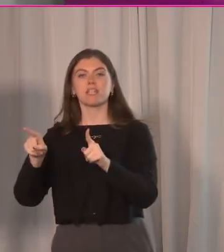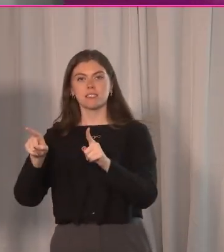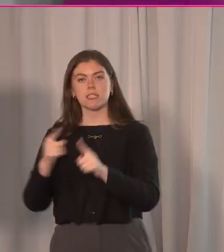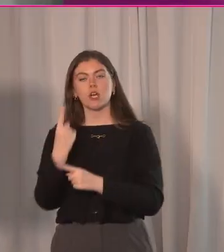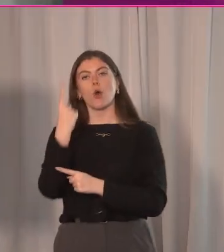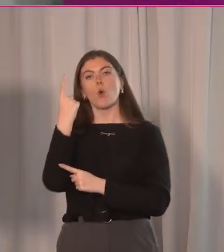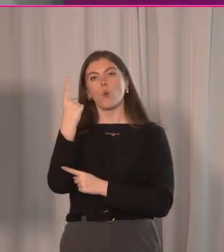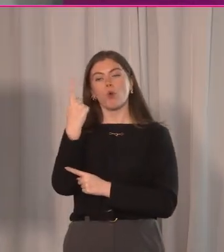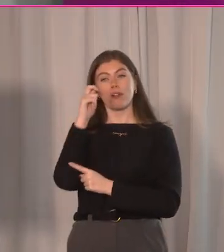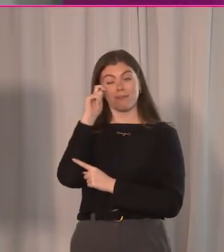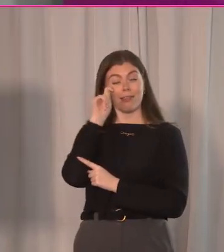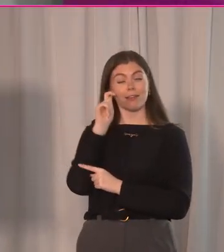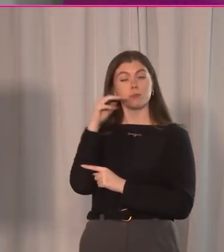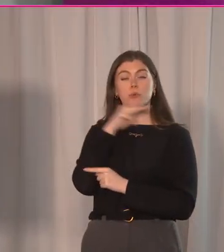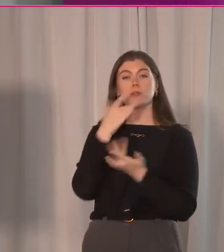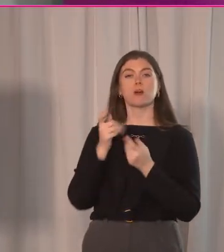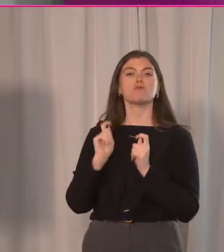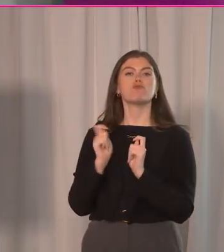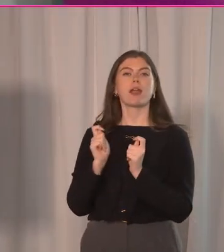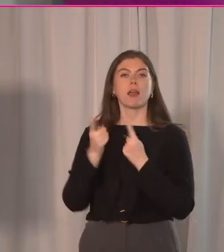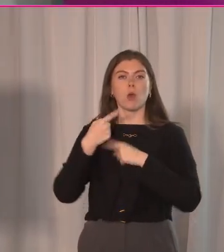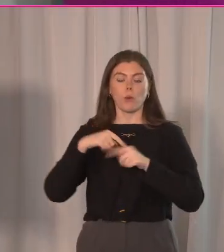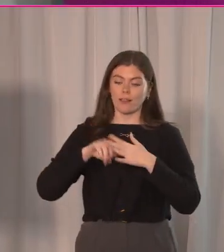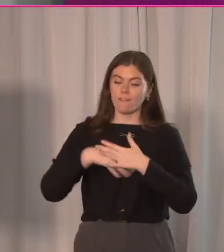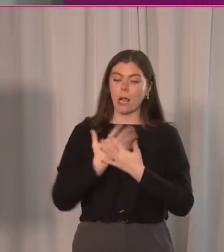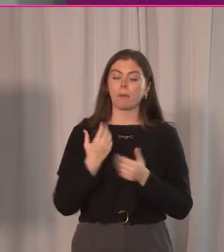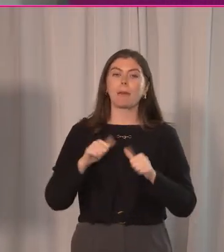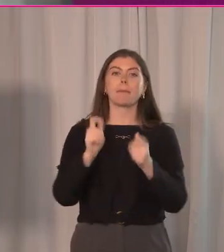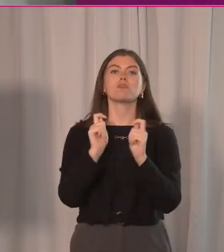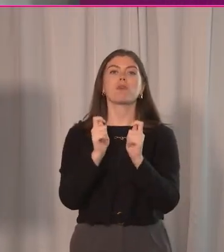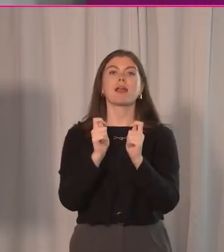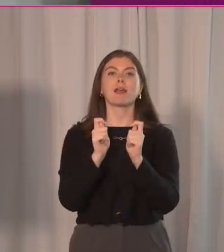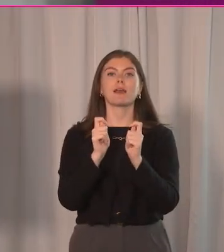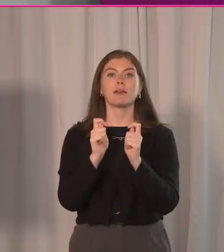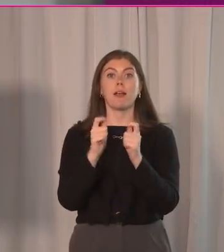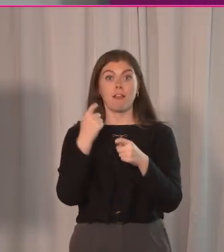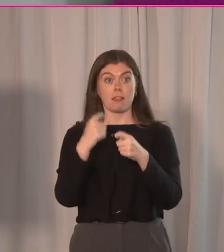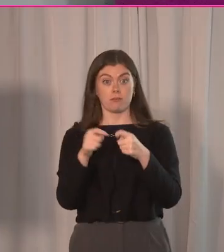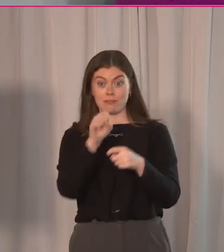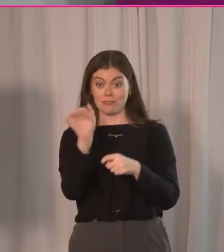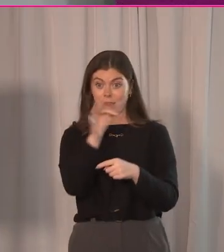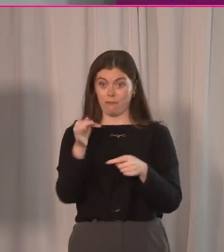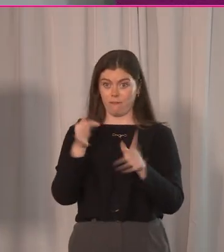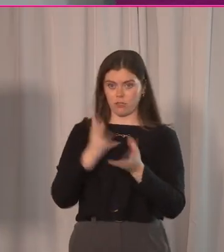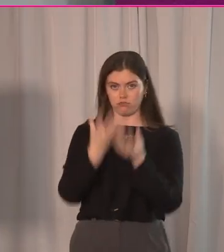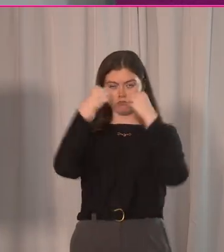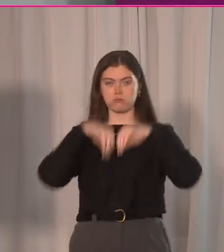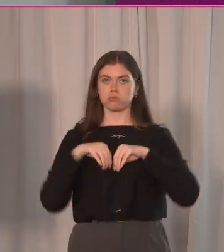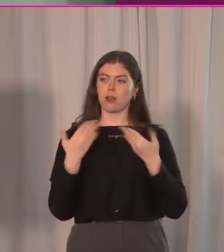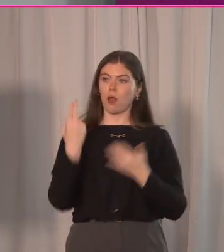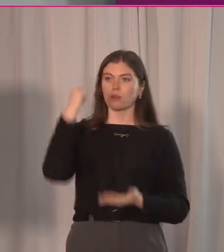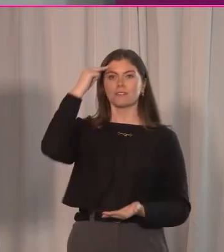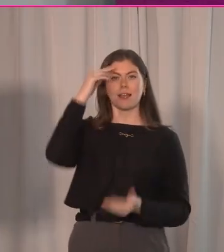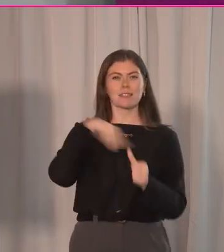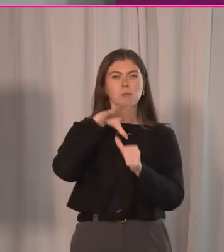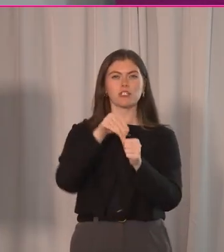things is training, and we've developed and implemented training after which staff have told us that they really do understand, particularly if it's